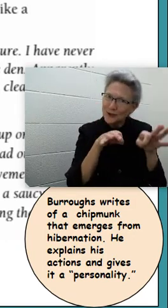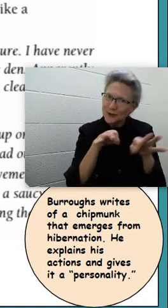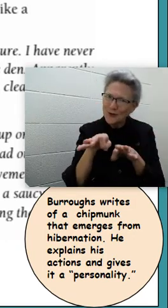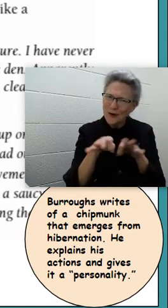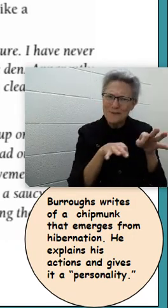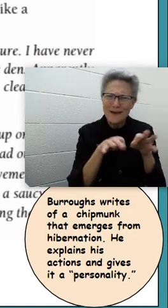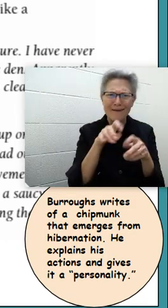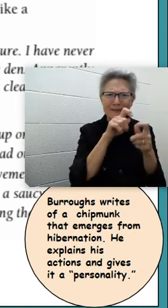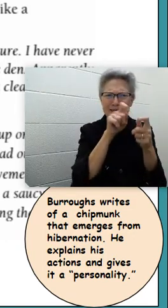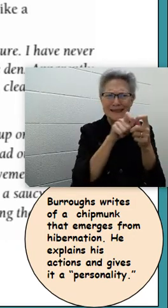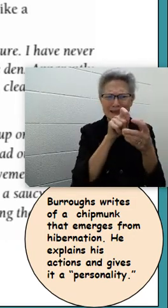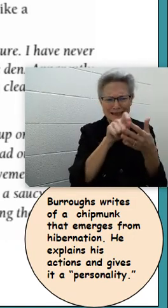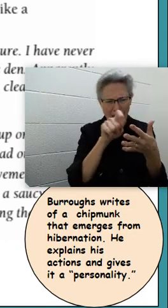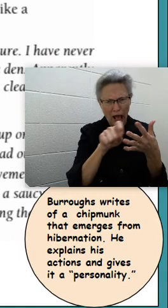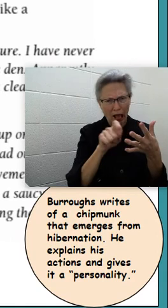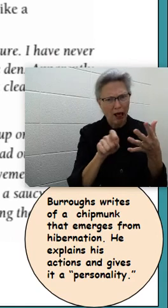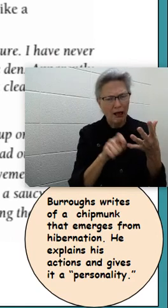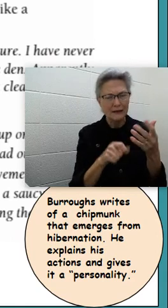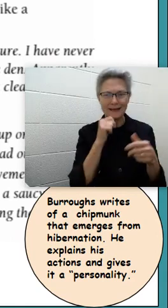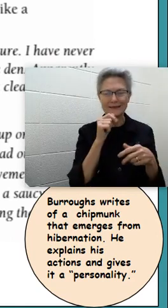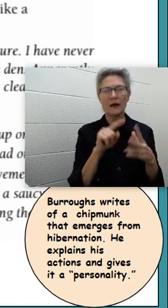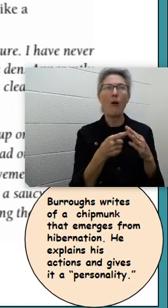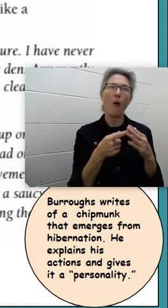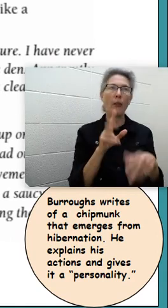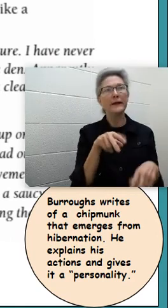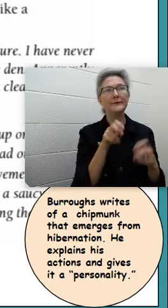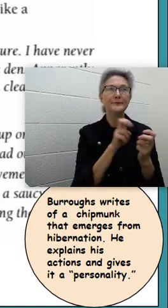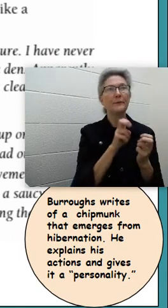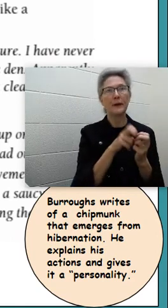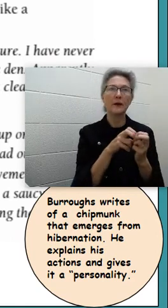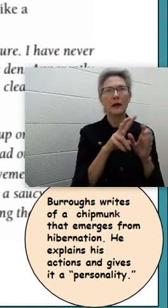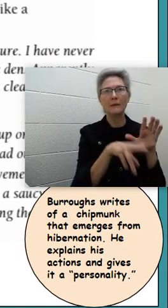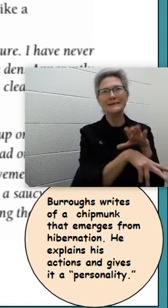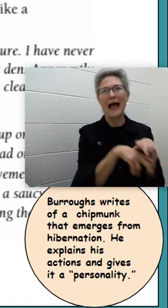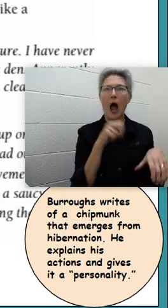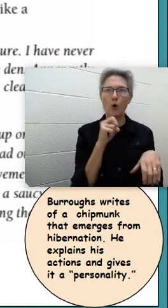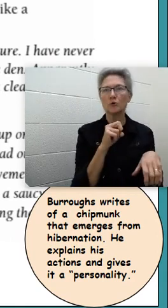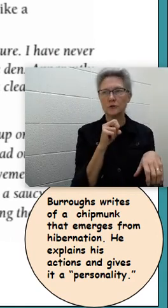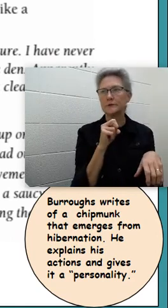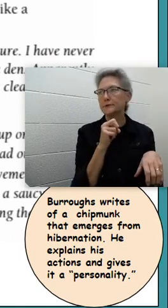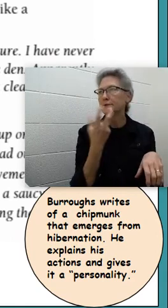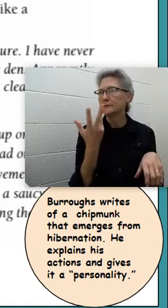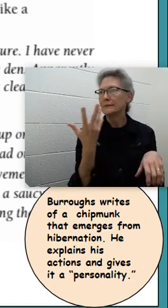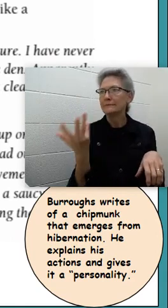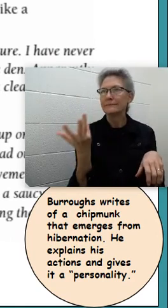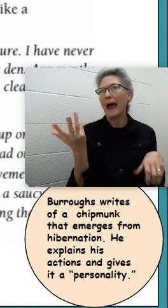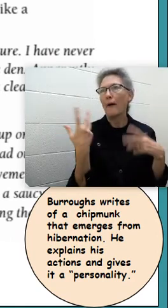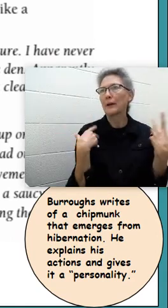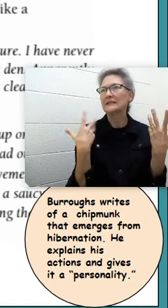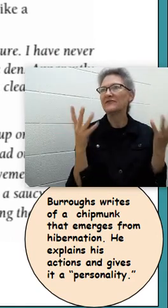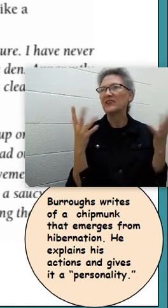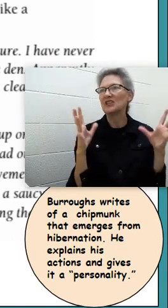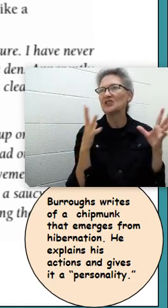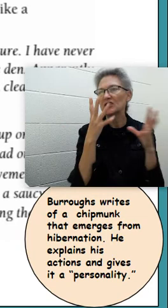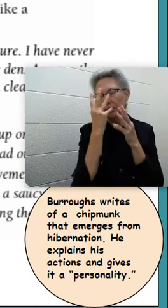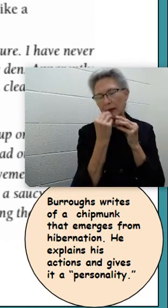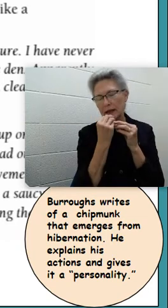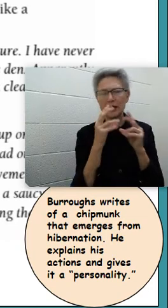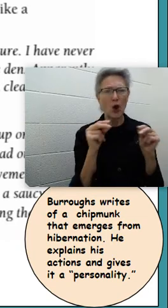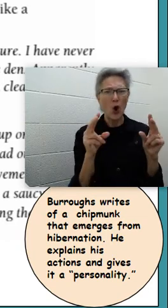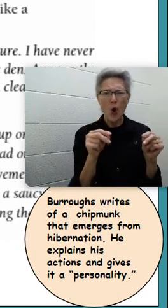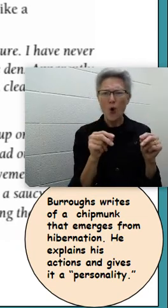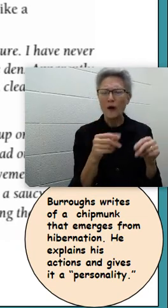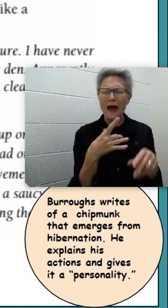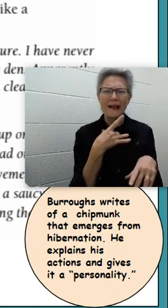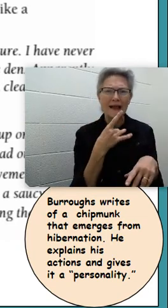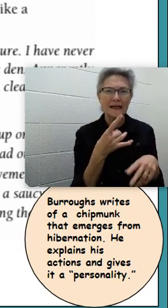he wrote. He didn't just kind of start off by saying, oh, the chipmunk, comes out because he's done with hibernating. No, I really like